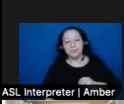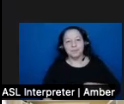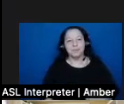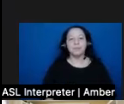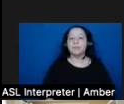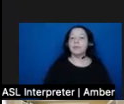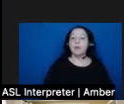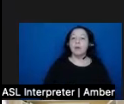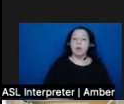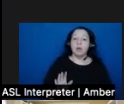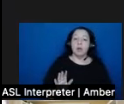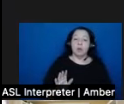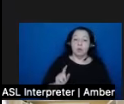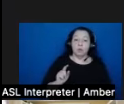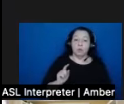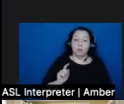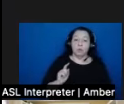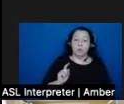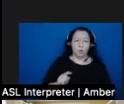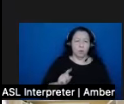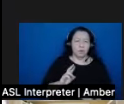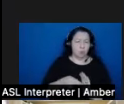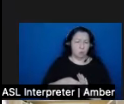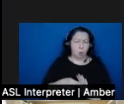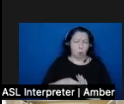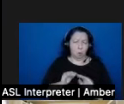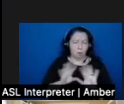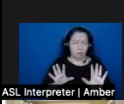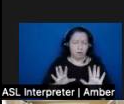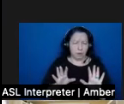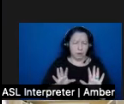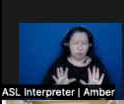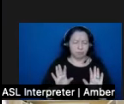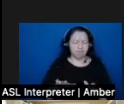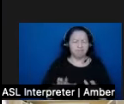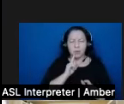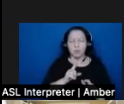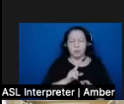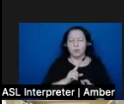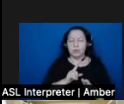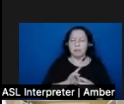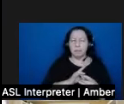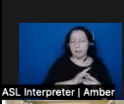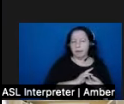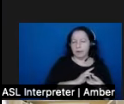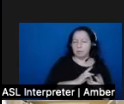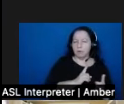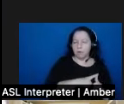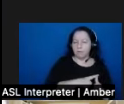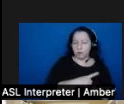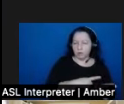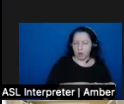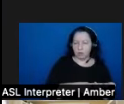So this role clarification piece is really kind of alluding to what we talked about toward the beginning of our time